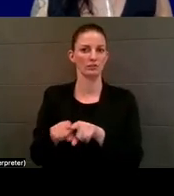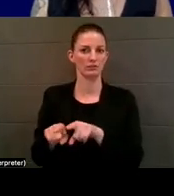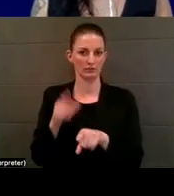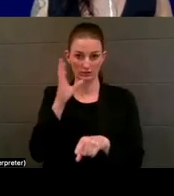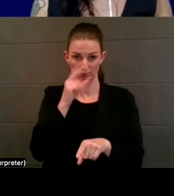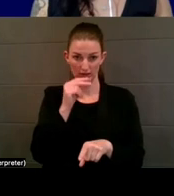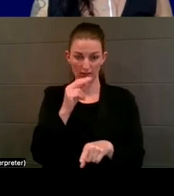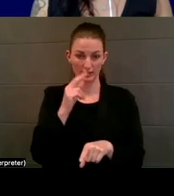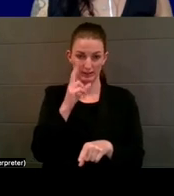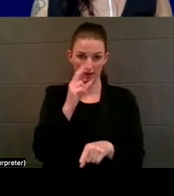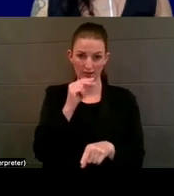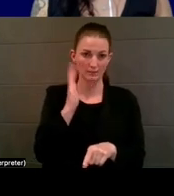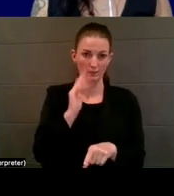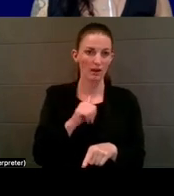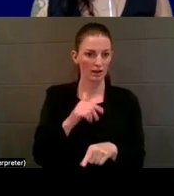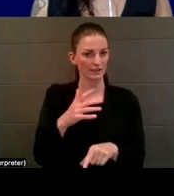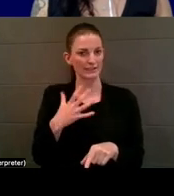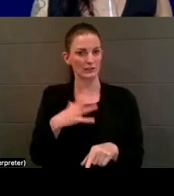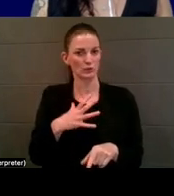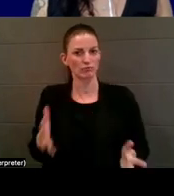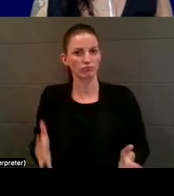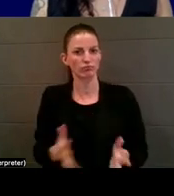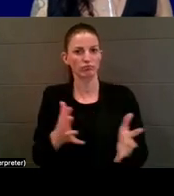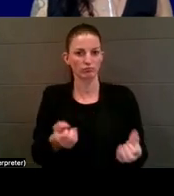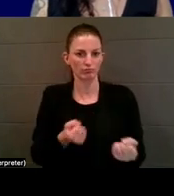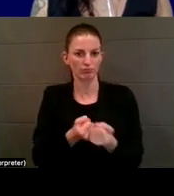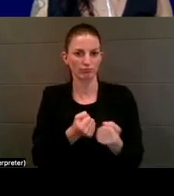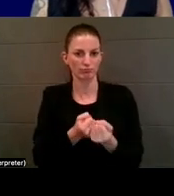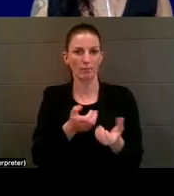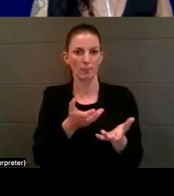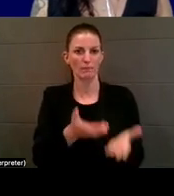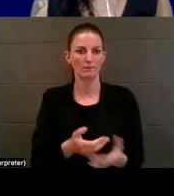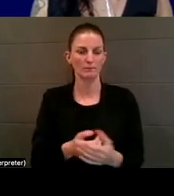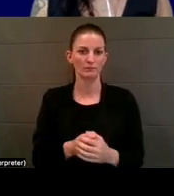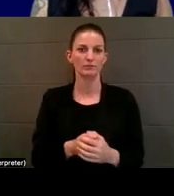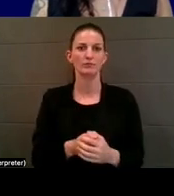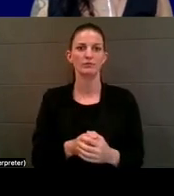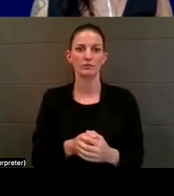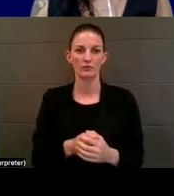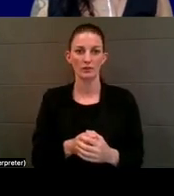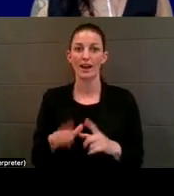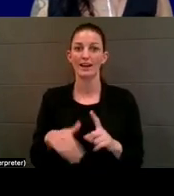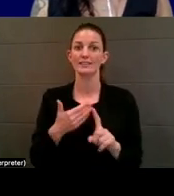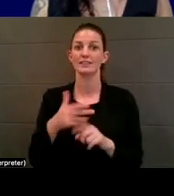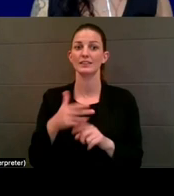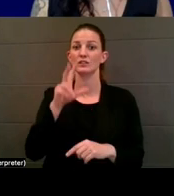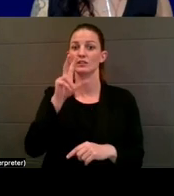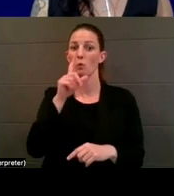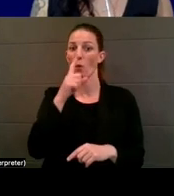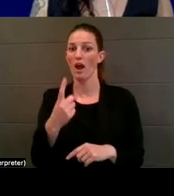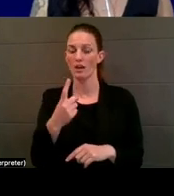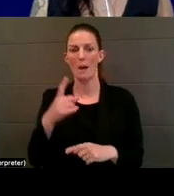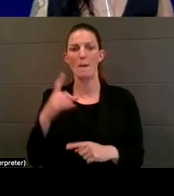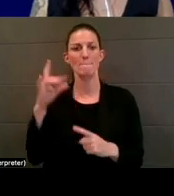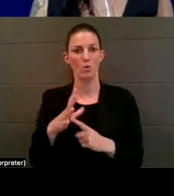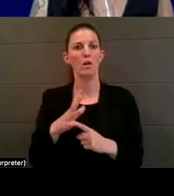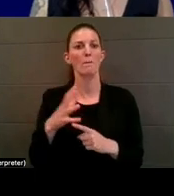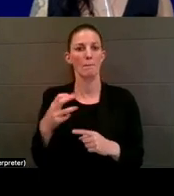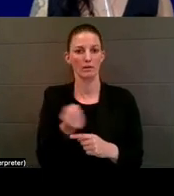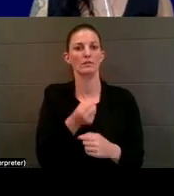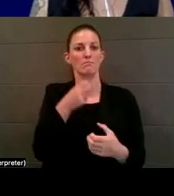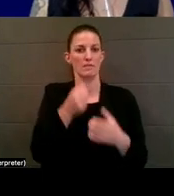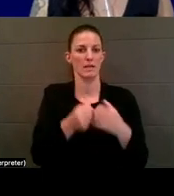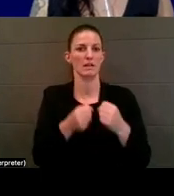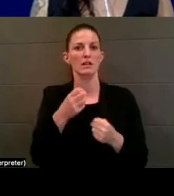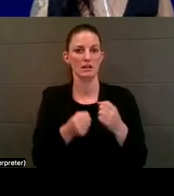this very early age. So as I mentioned, until 12 months of age, milk remains a central source of nutrition. And we